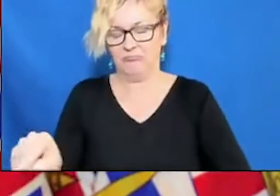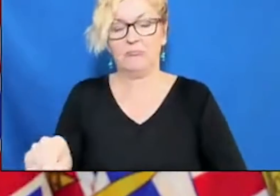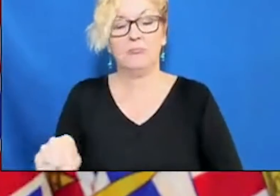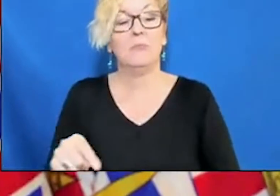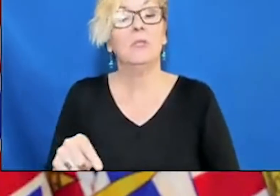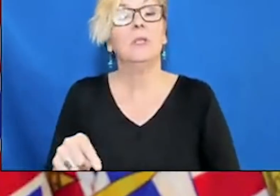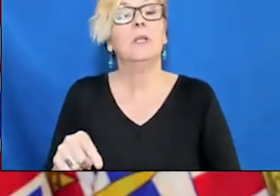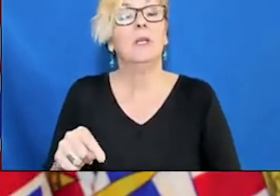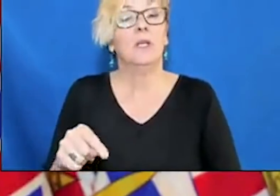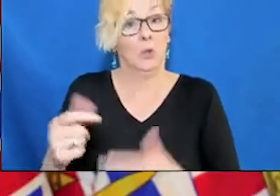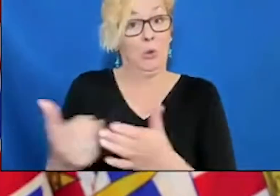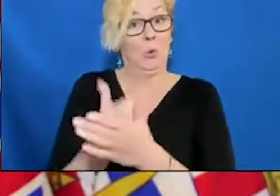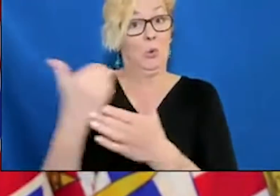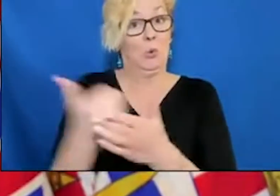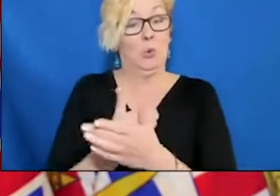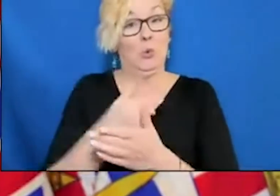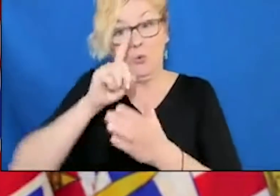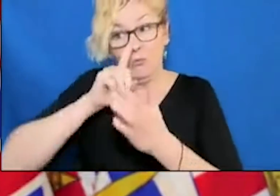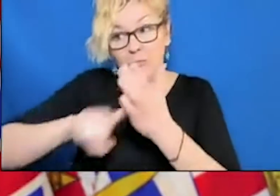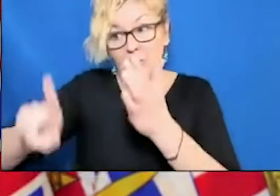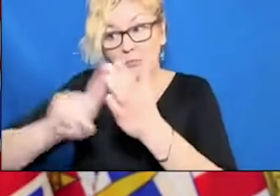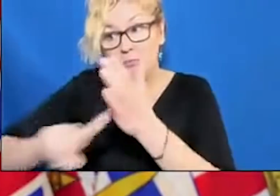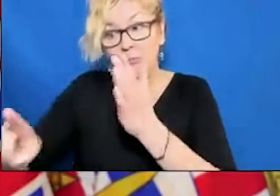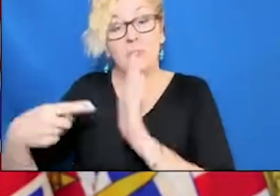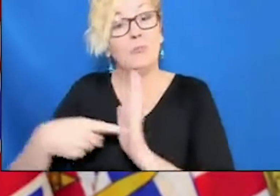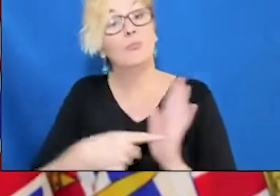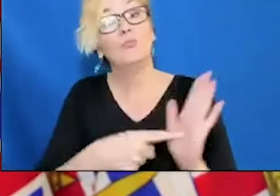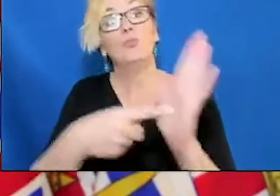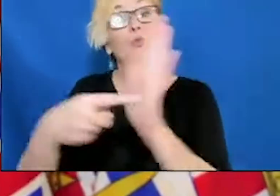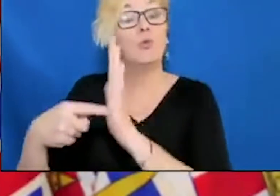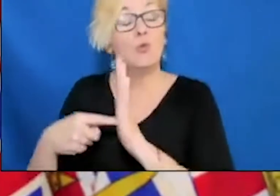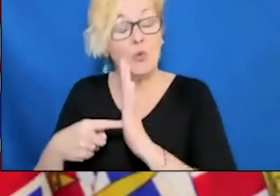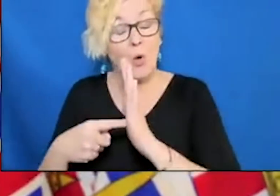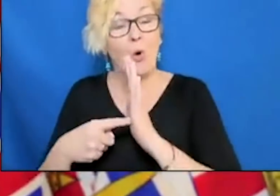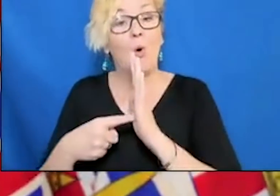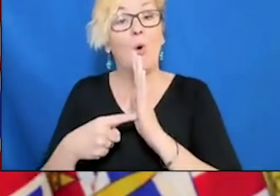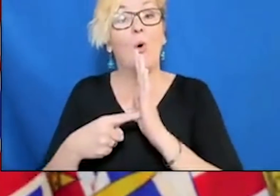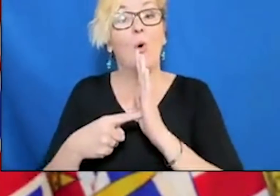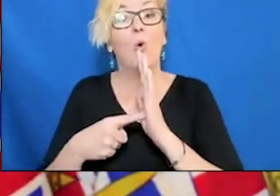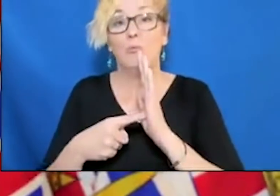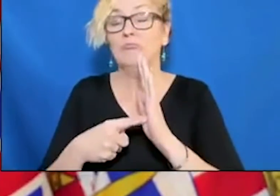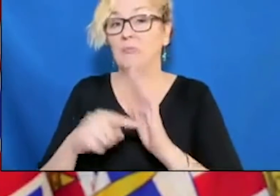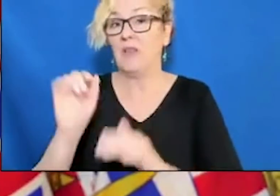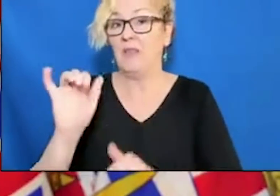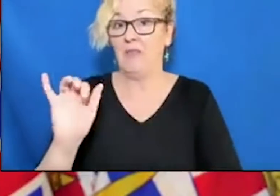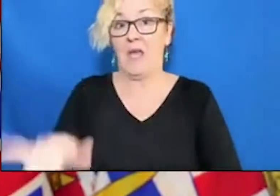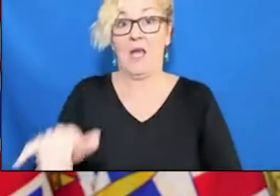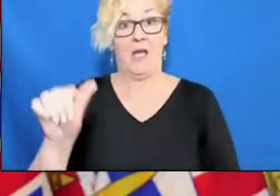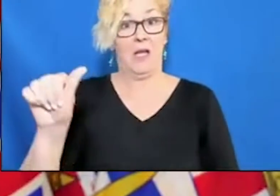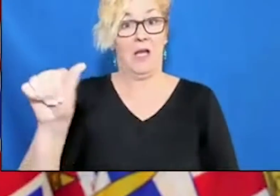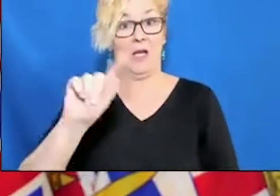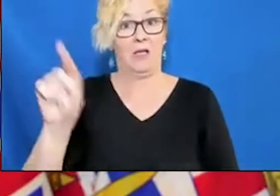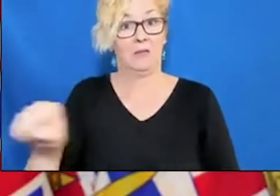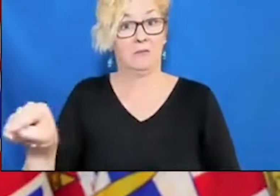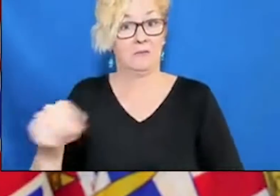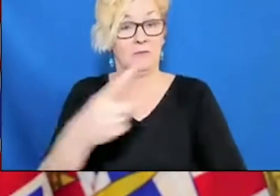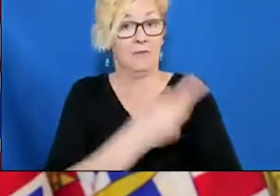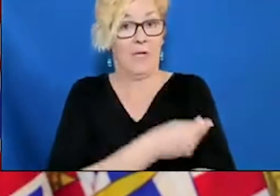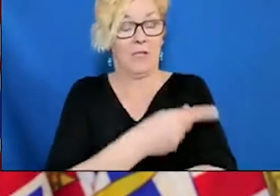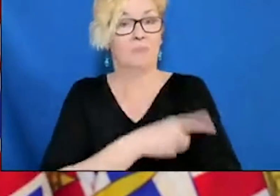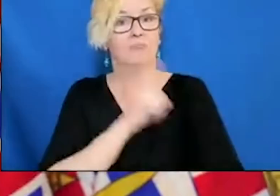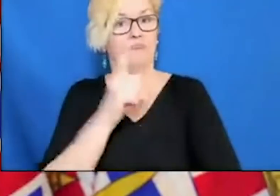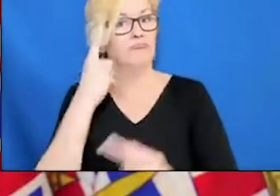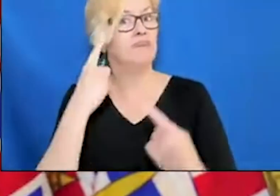The numbers being released, and it shows that the effectiveness or the efficacy in the trial of the AstraZeneca